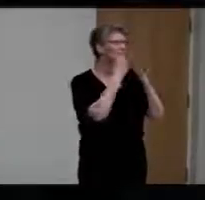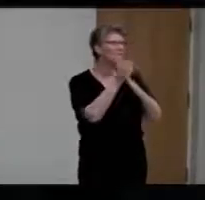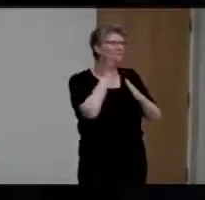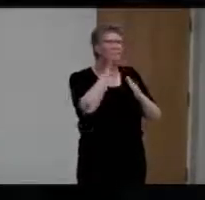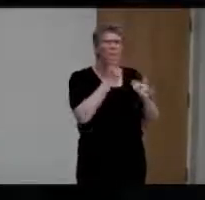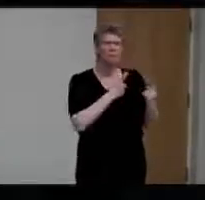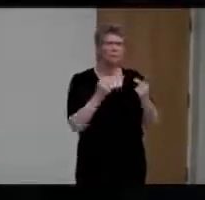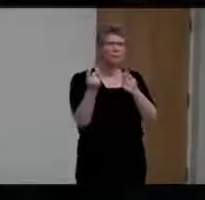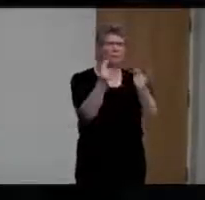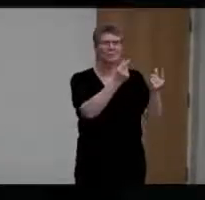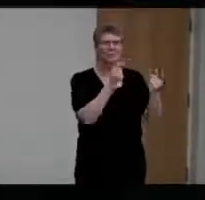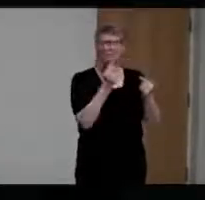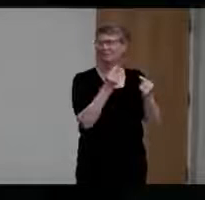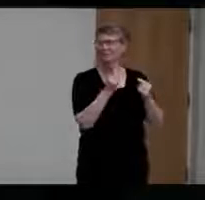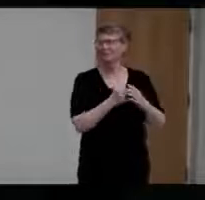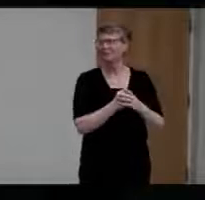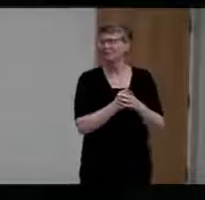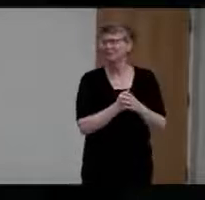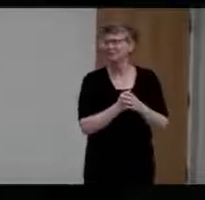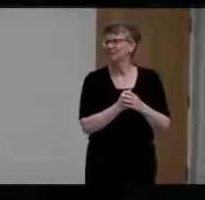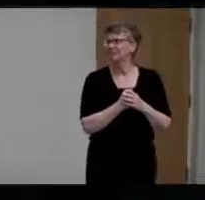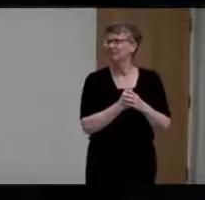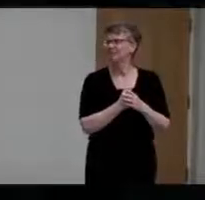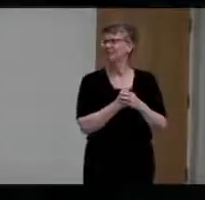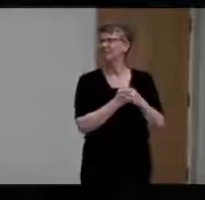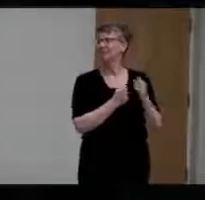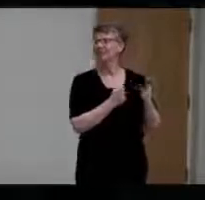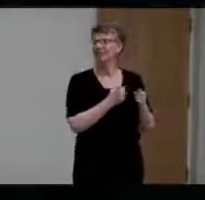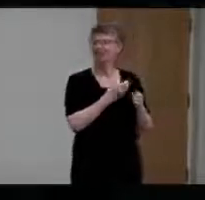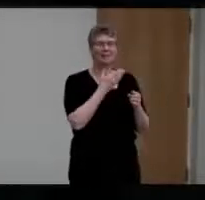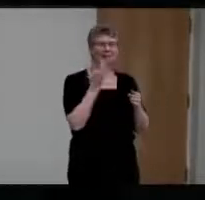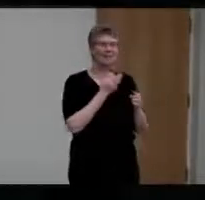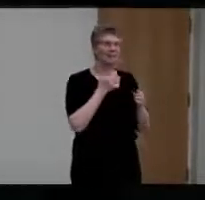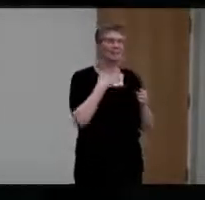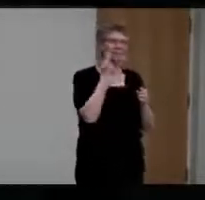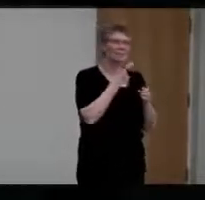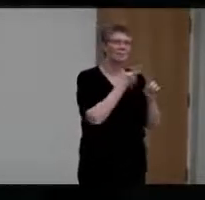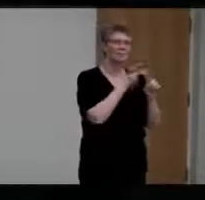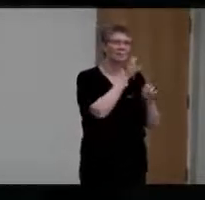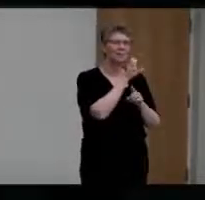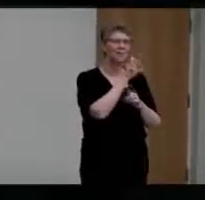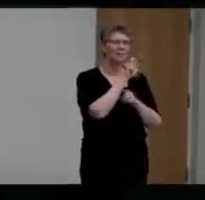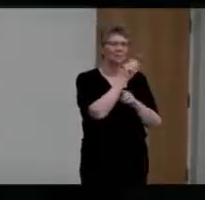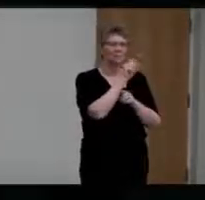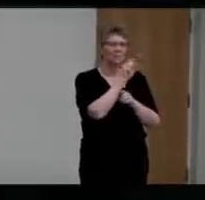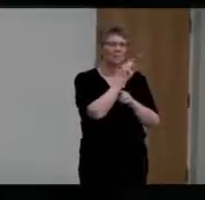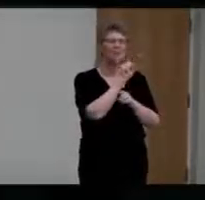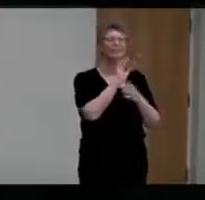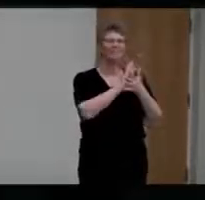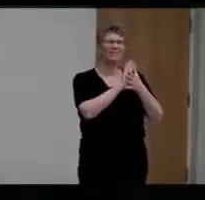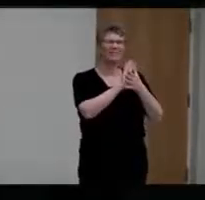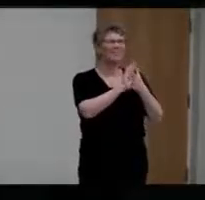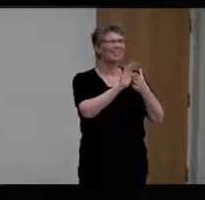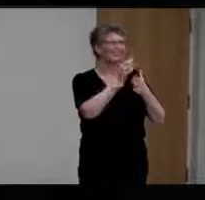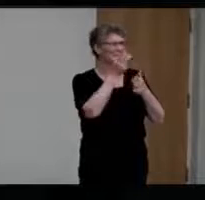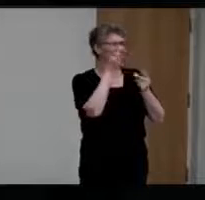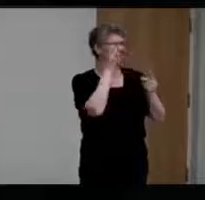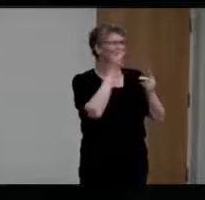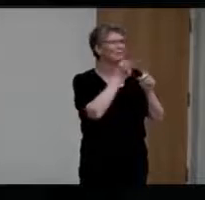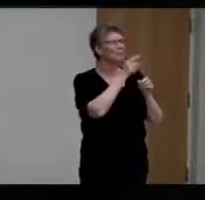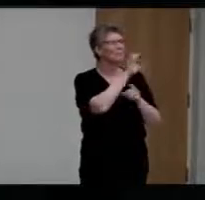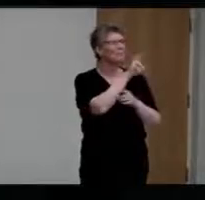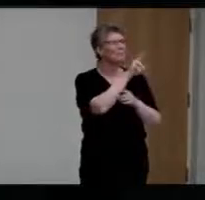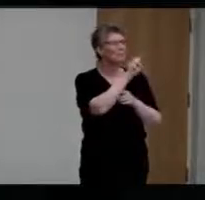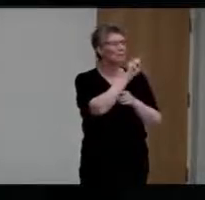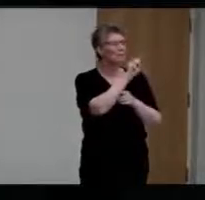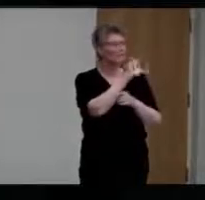But it's not lost on me that this is relevant. We see the opener from the Cross Cancer Institute, and we understand that AI in healthcare is an obvious talking